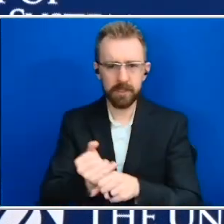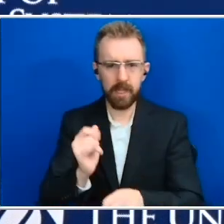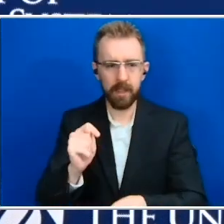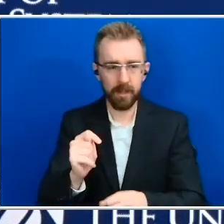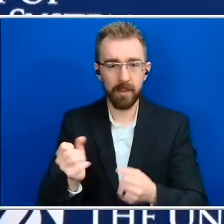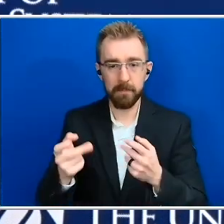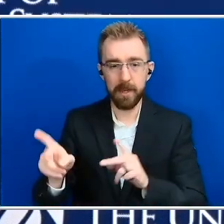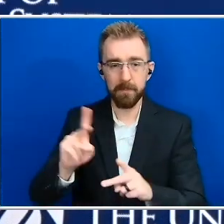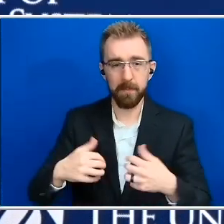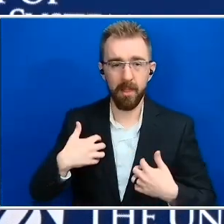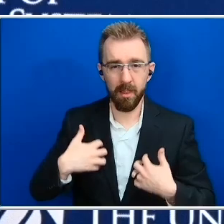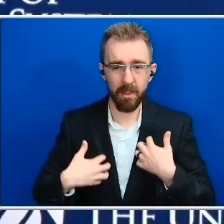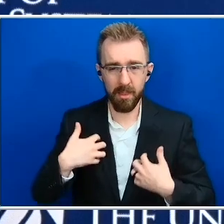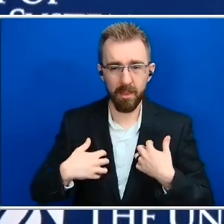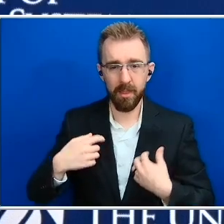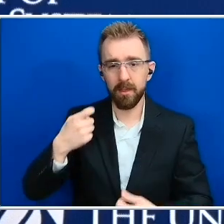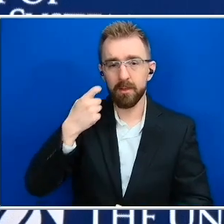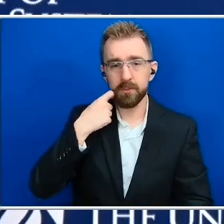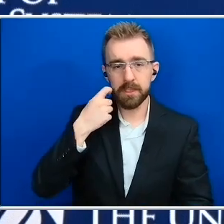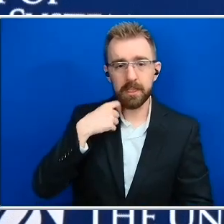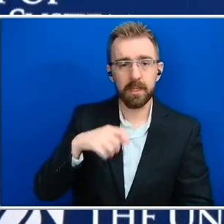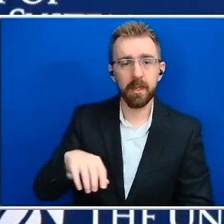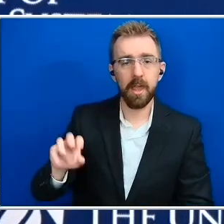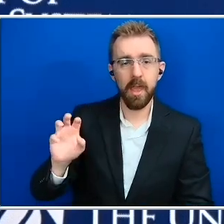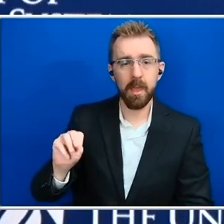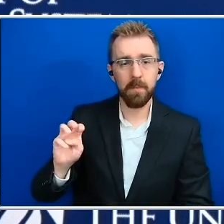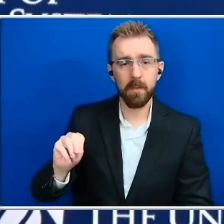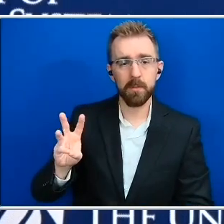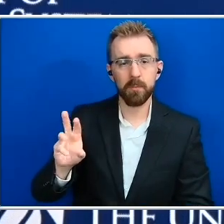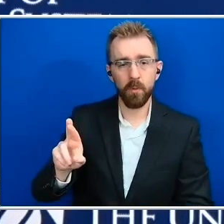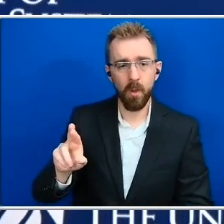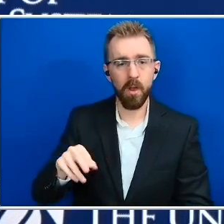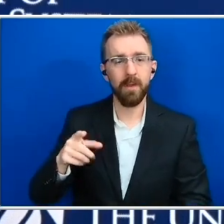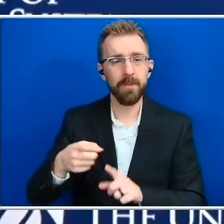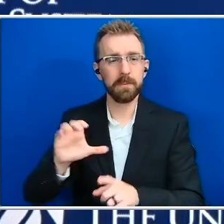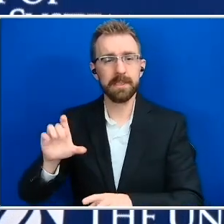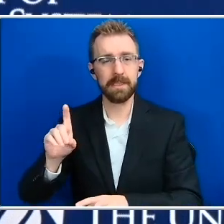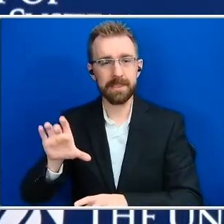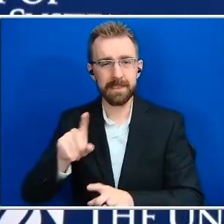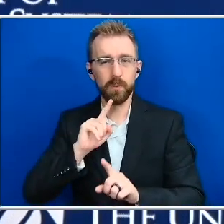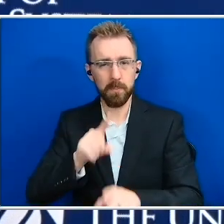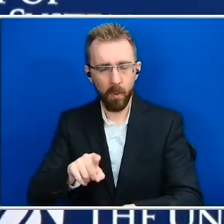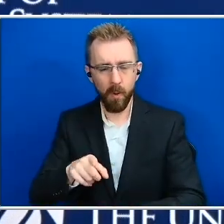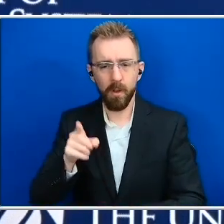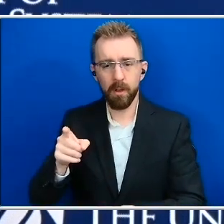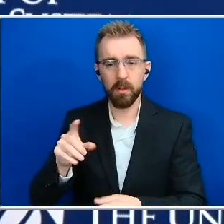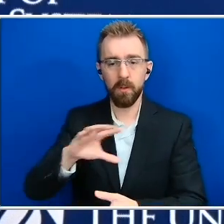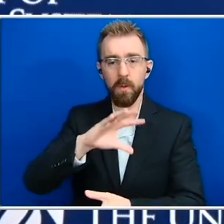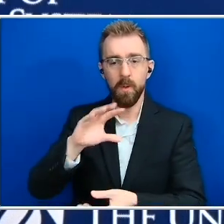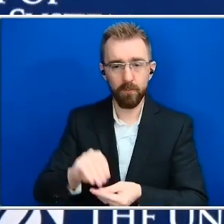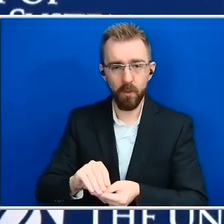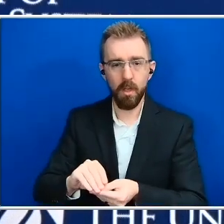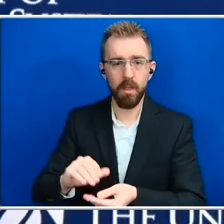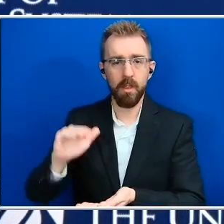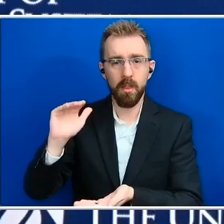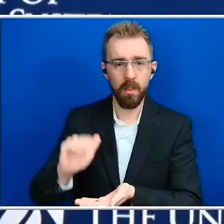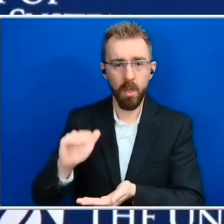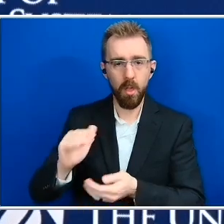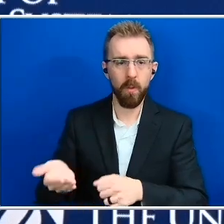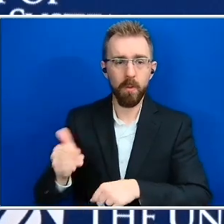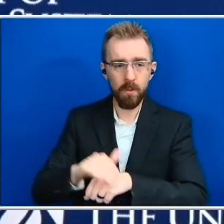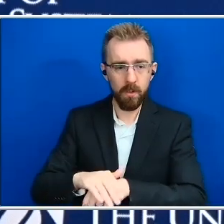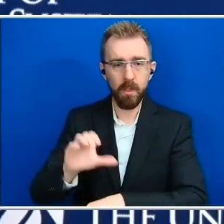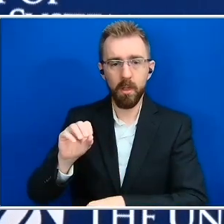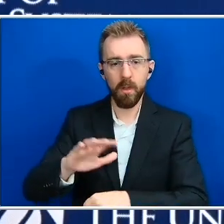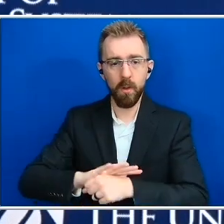recent MMWR report, which is out of the CDC, showed that overall there was low uptake of the COVID vaccine, but also the